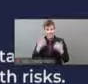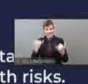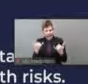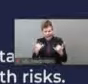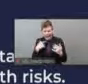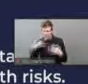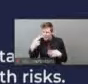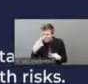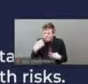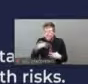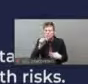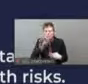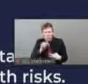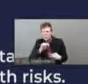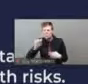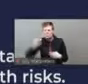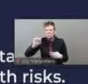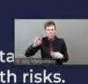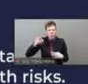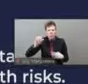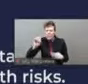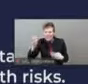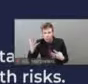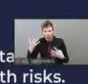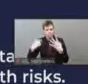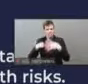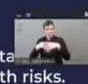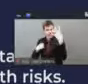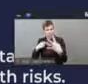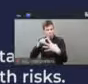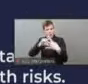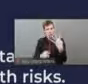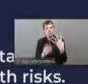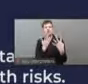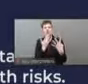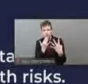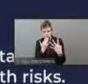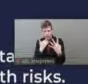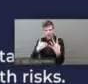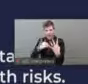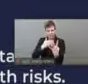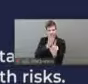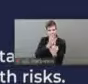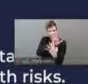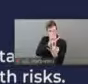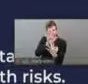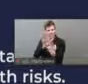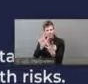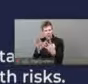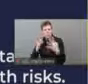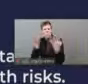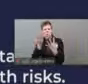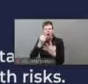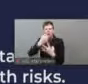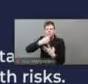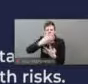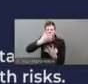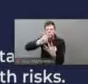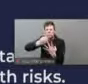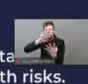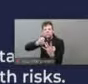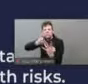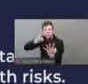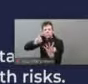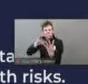them identify capacity limits a little differently, what I wanted to do is to give folks who were watching today a